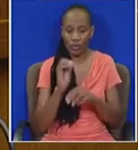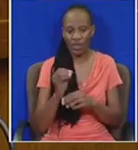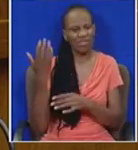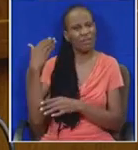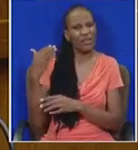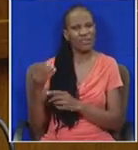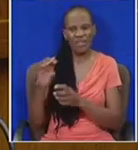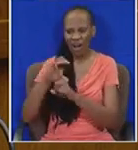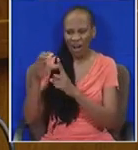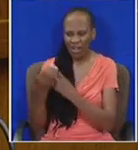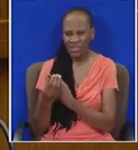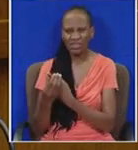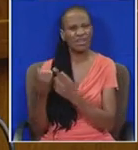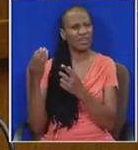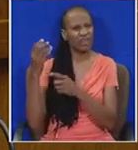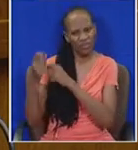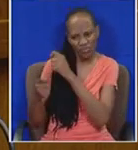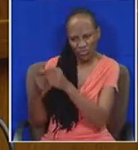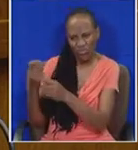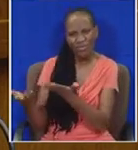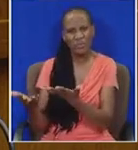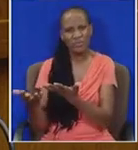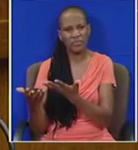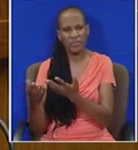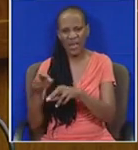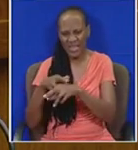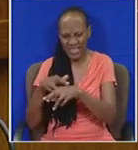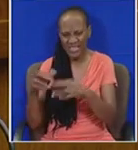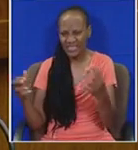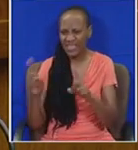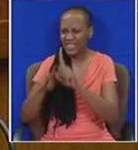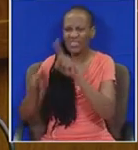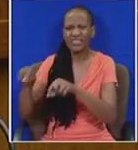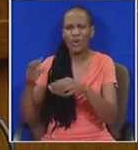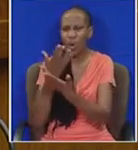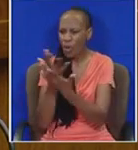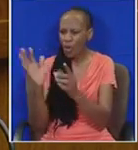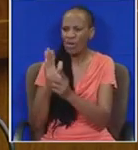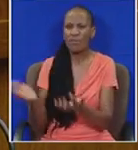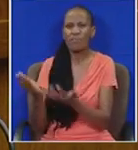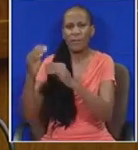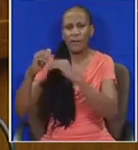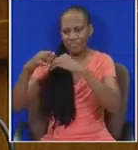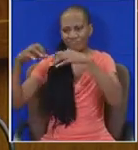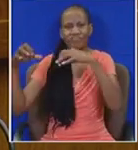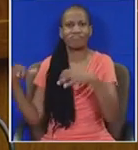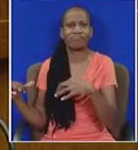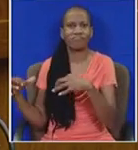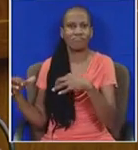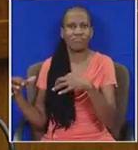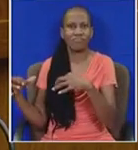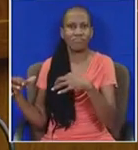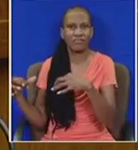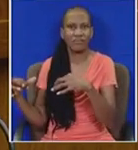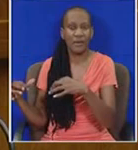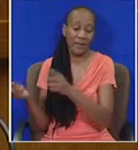tribalism, and other forms of ethnicity or ethnic division, at times including religion, that bond